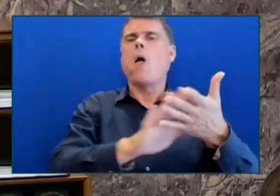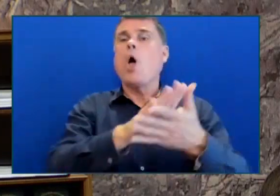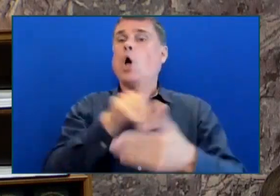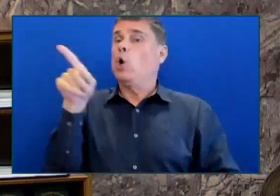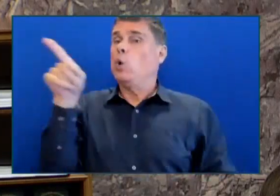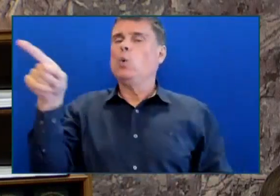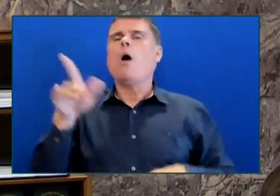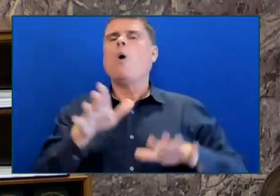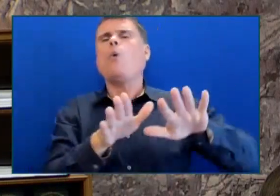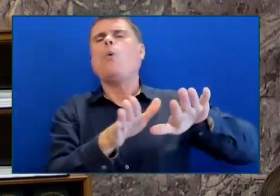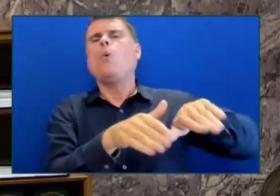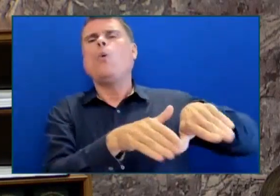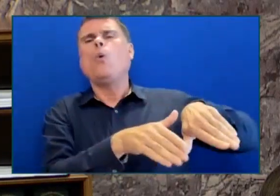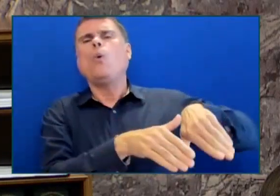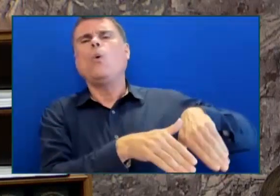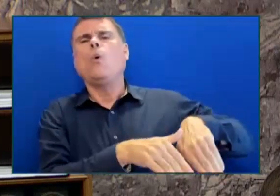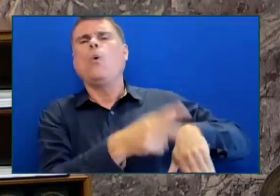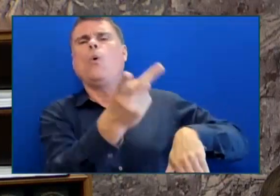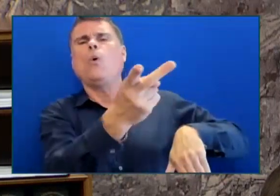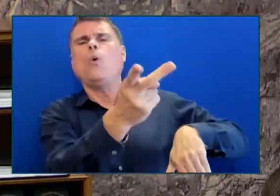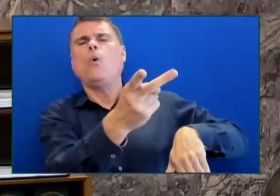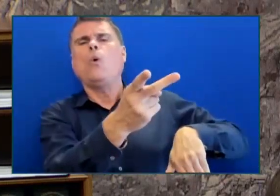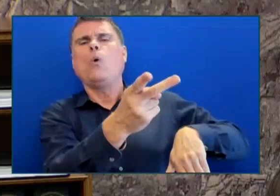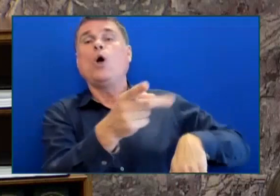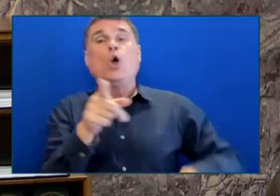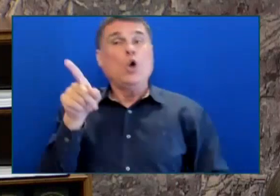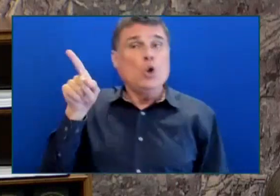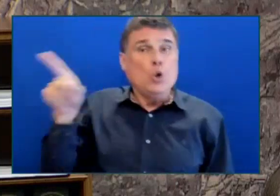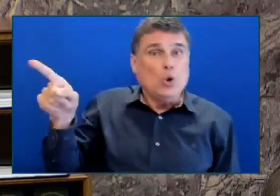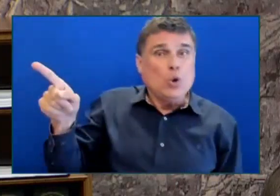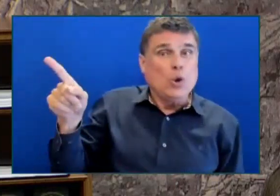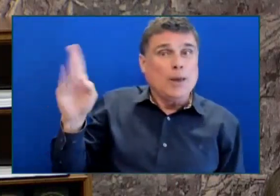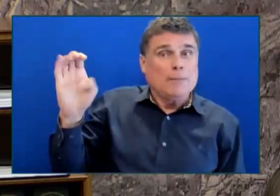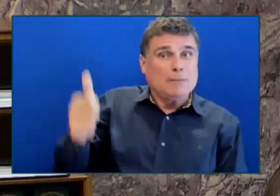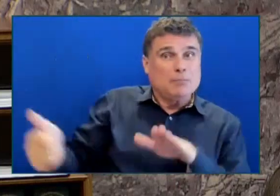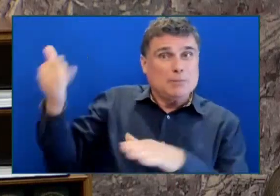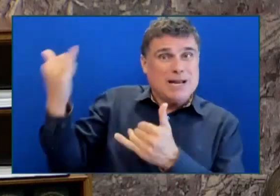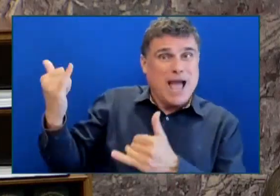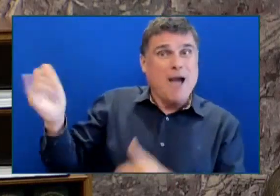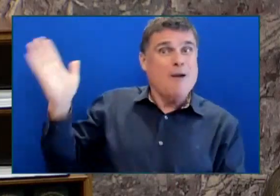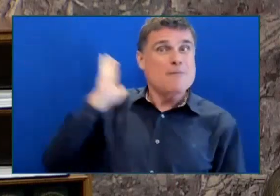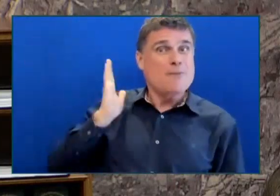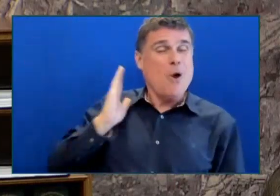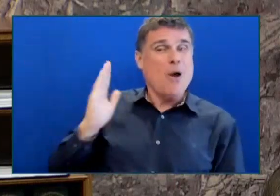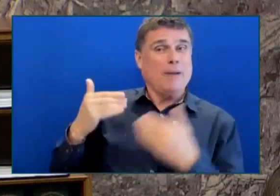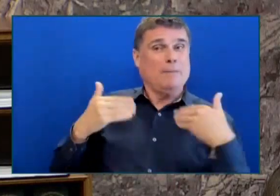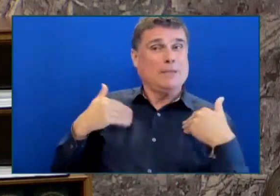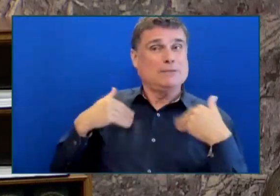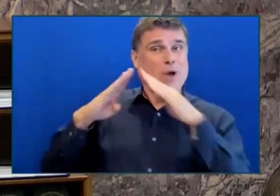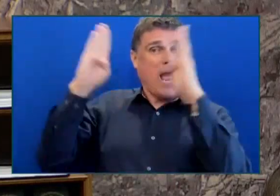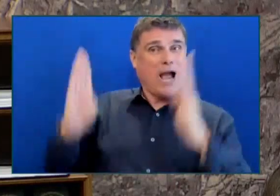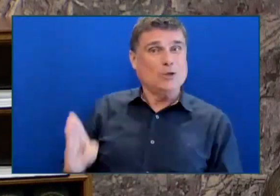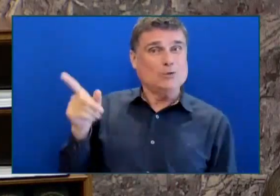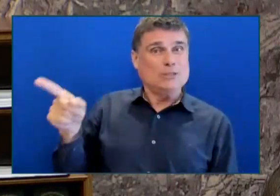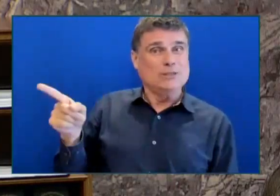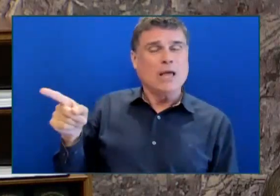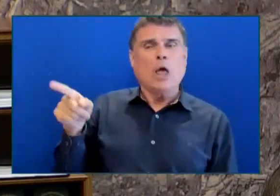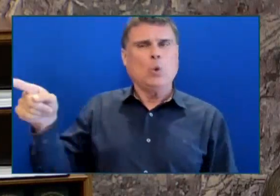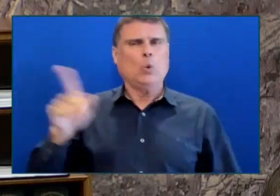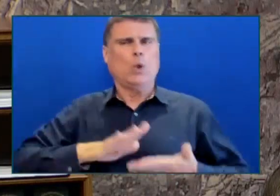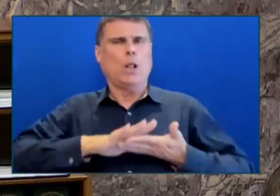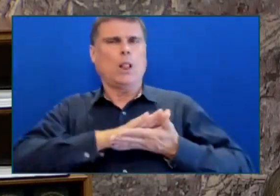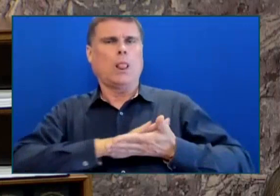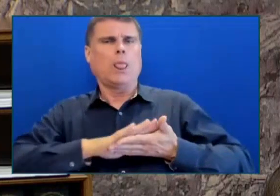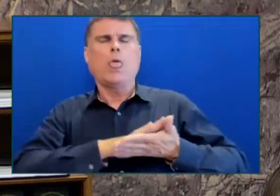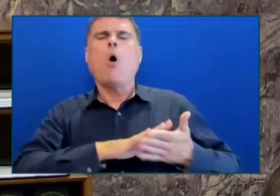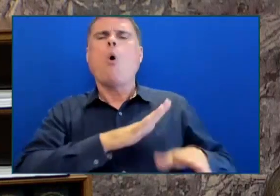attempts to cover up, shift blame, try and distract, the fact is that truth continues to rise to the surface. We're now learning